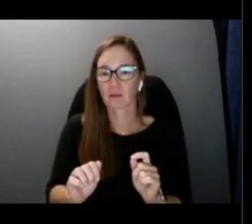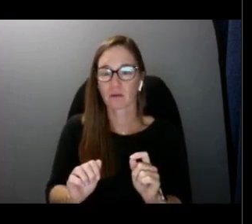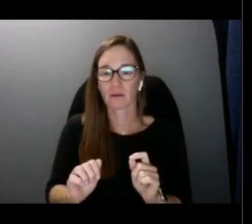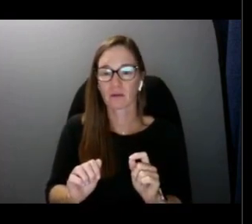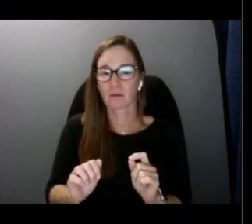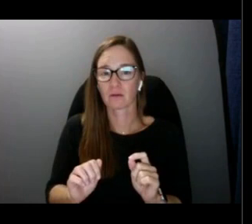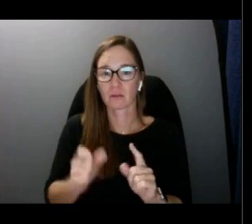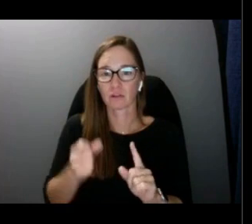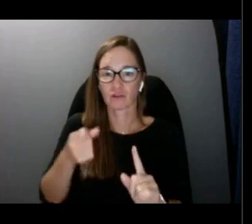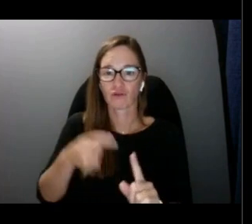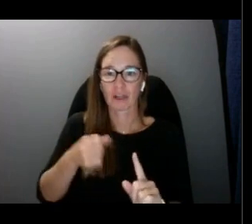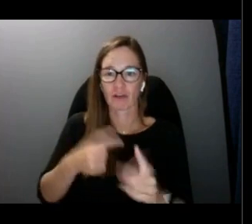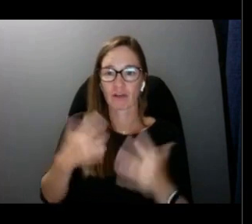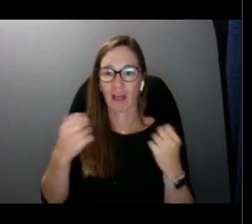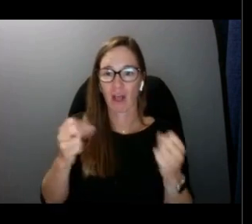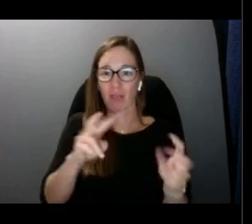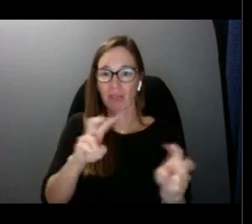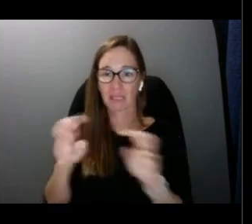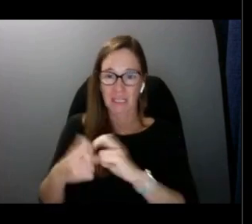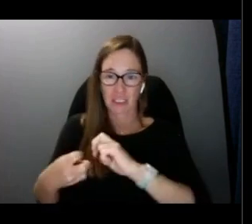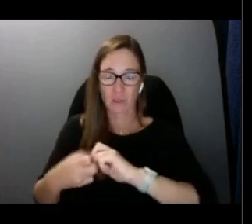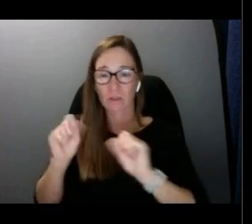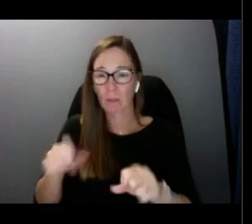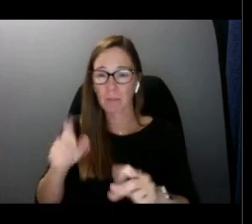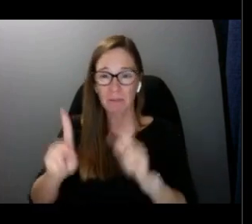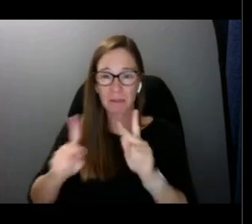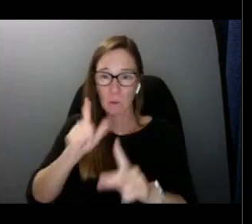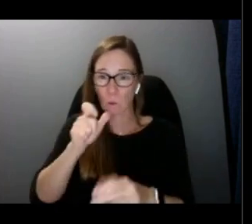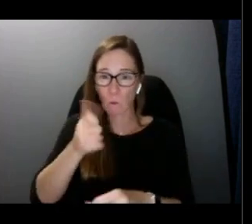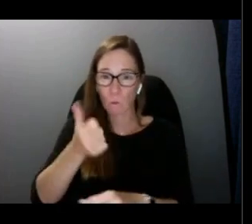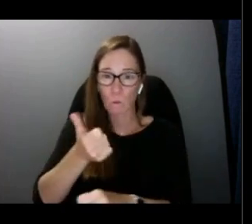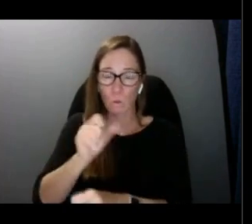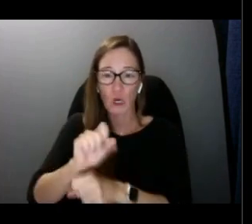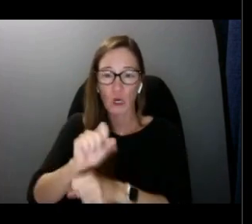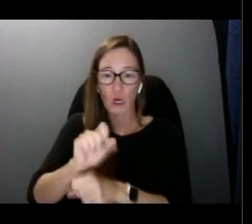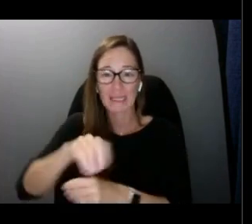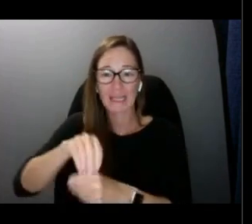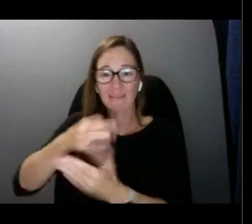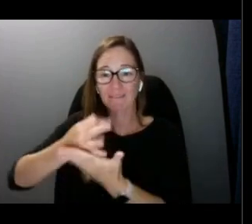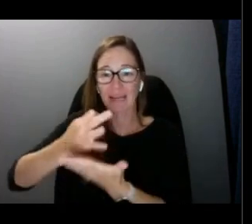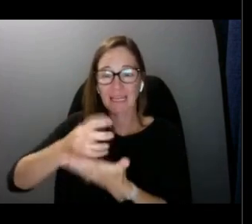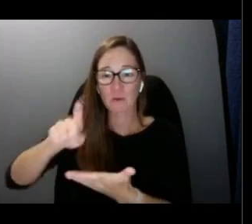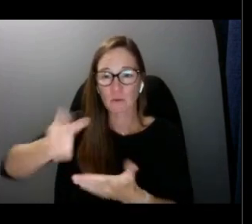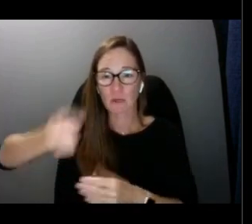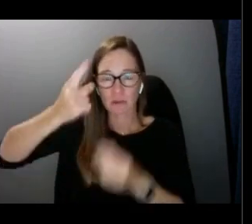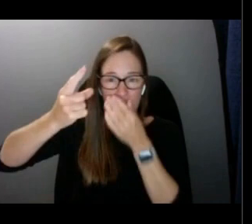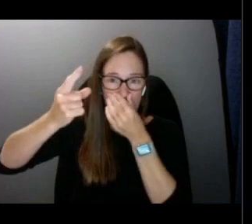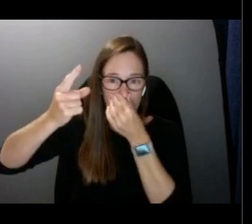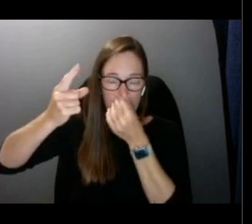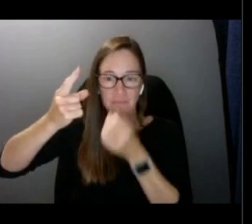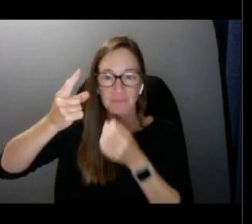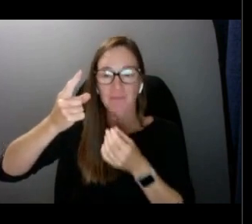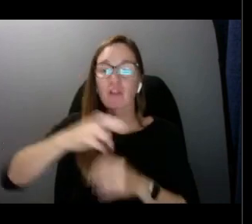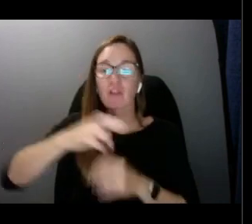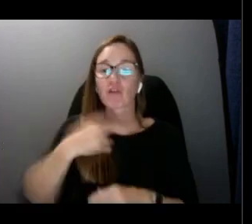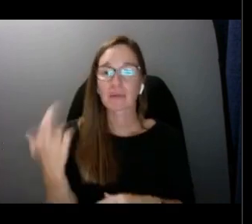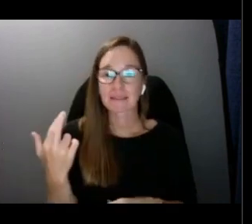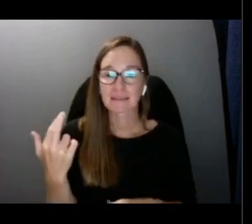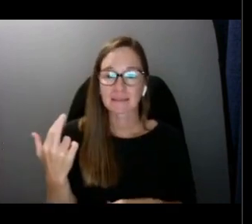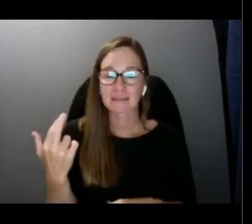triggered health issues. It could be folks working in finance who need to understand the